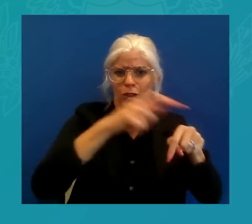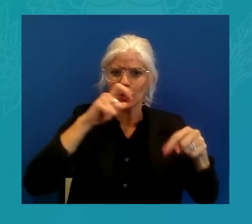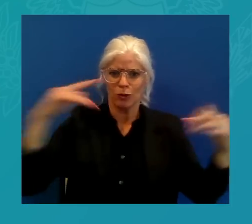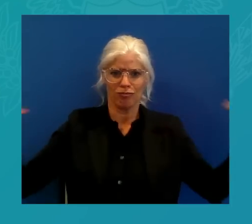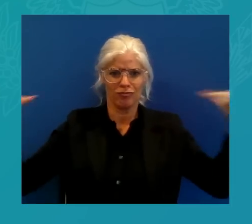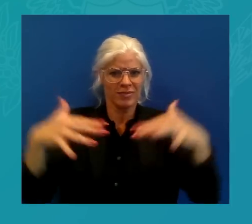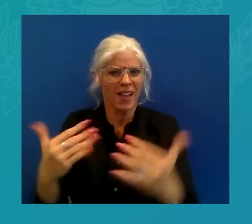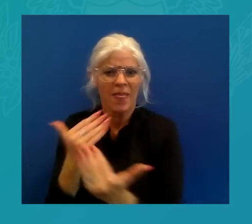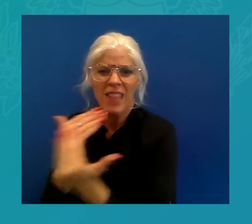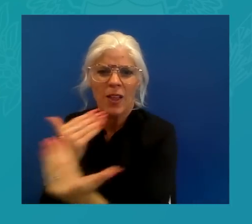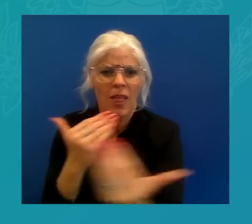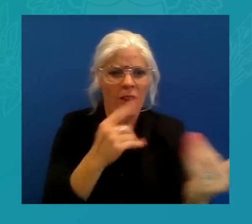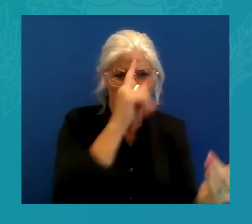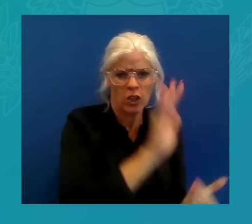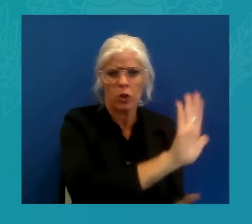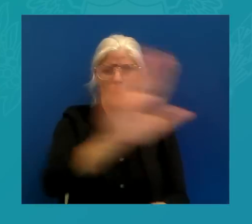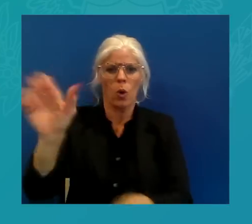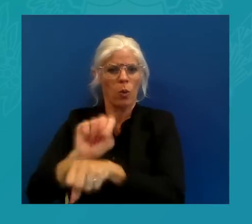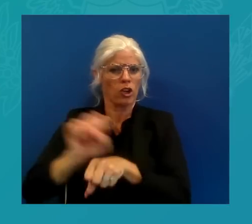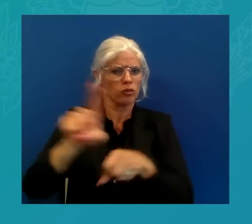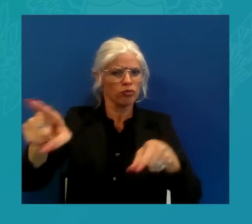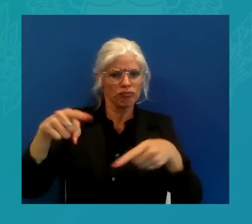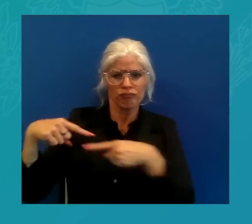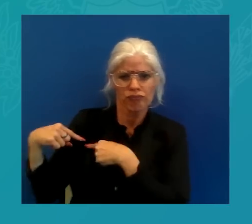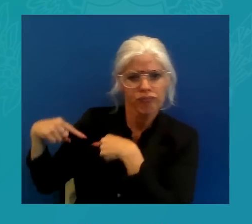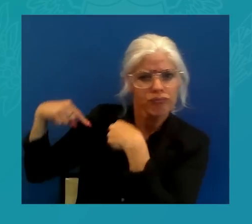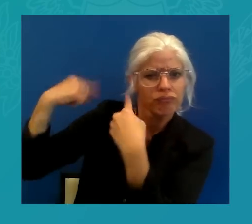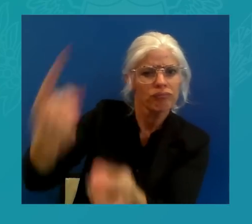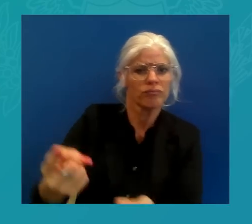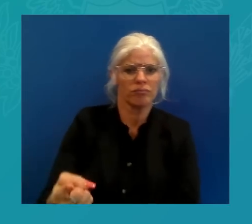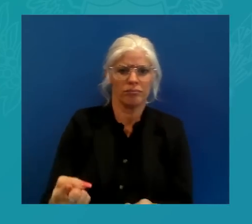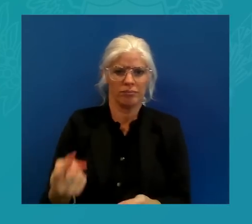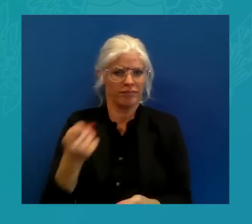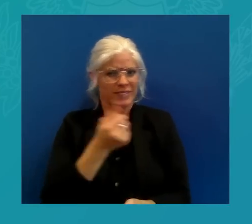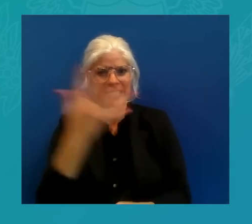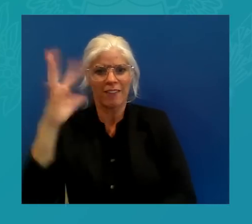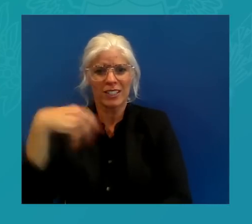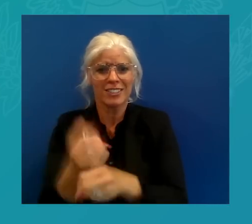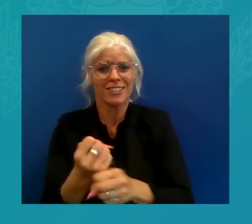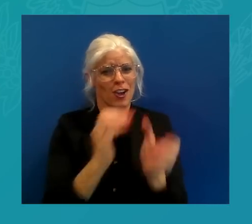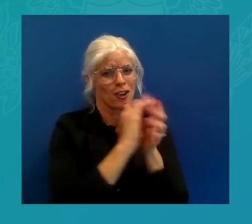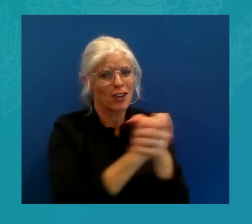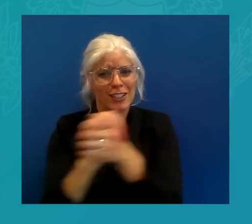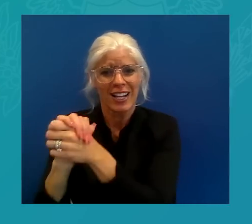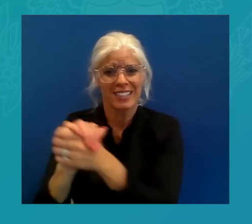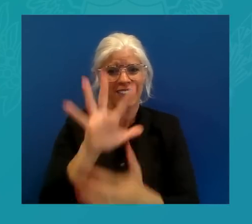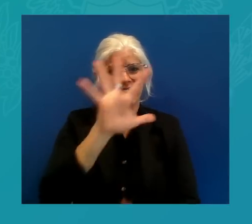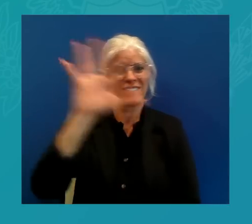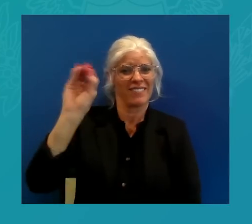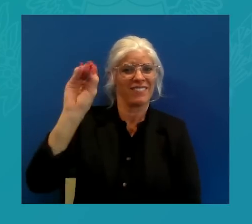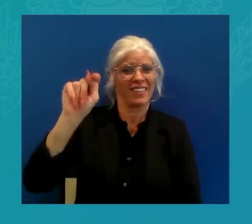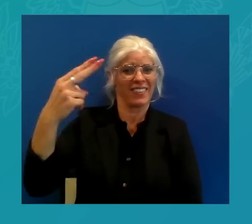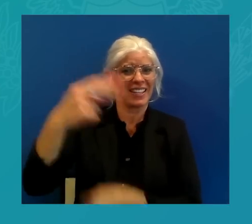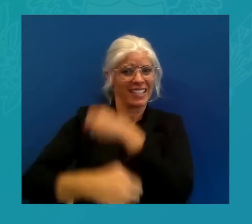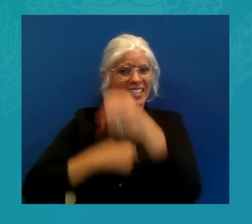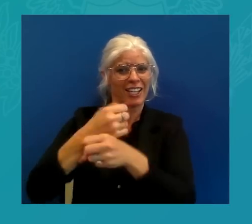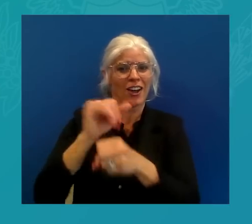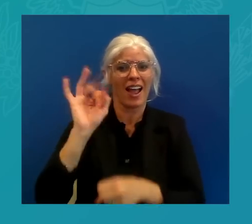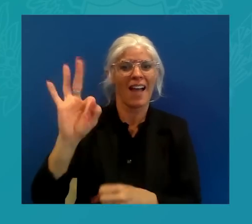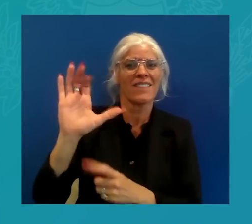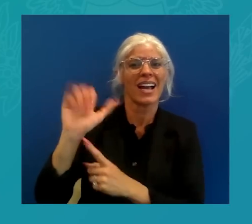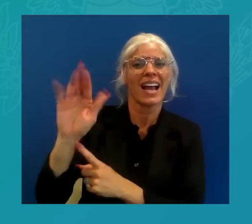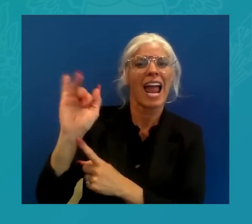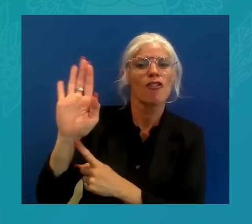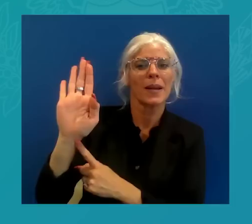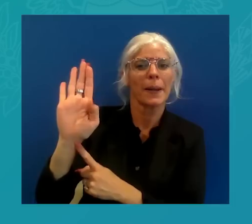over the last couple of years, and congratulations on the 50th anniversary of CARICOM. As neighbors, the United